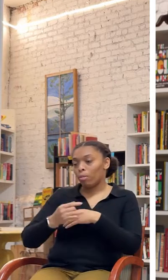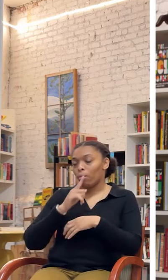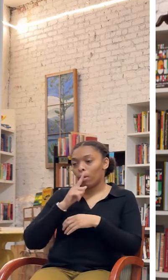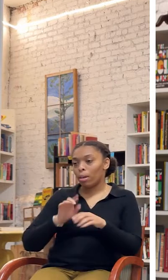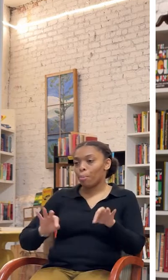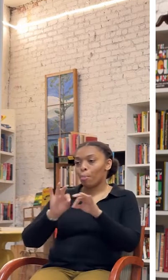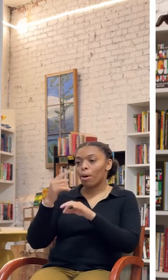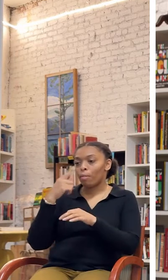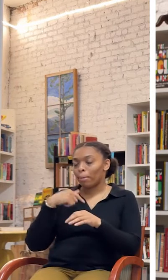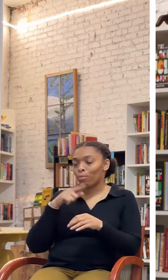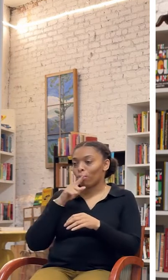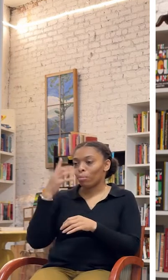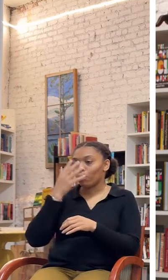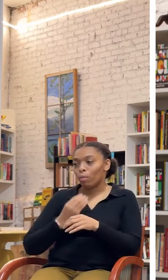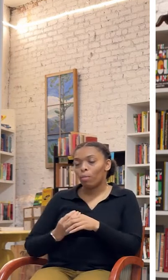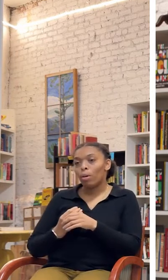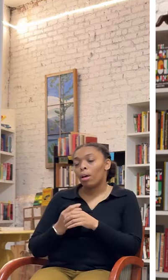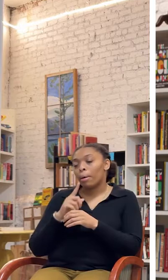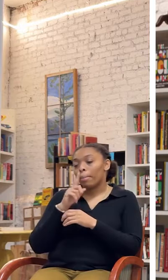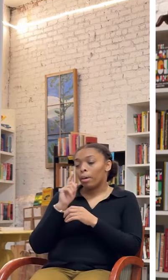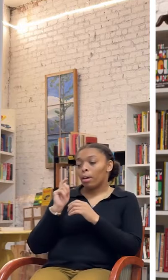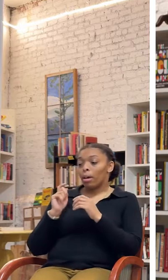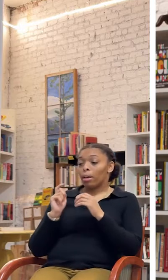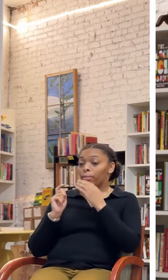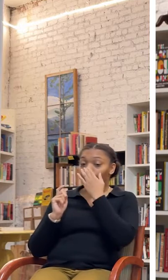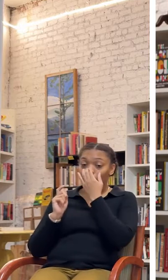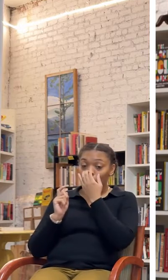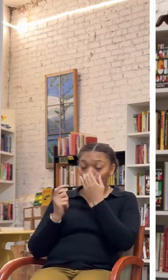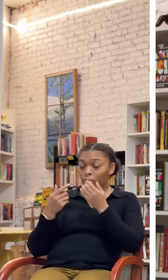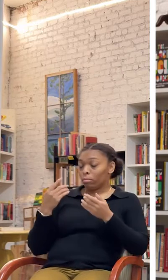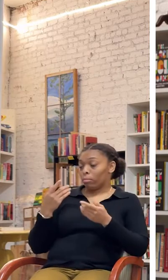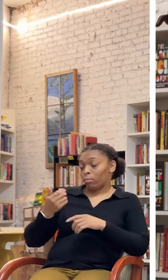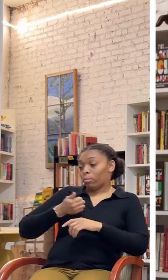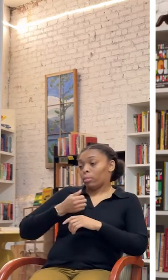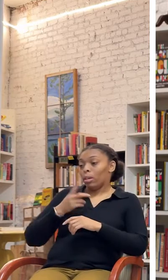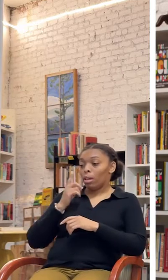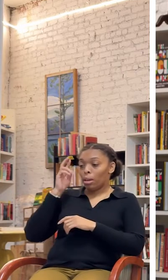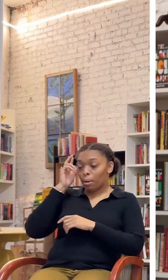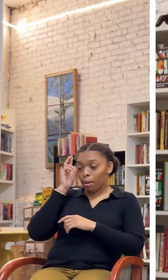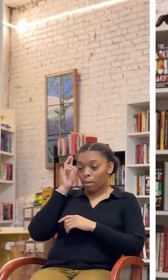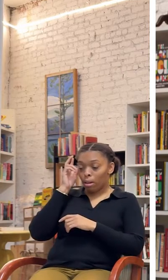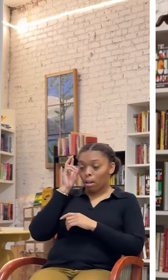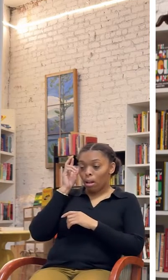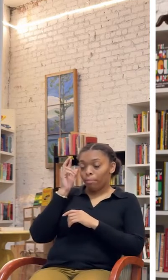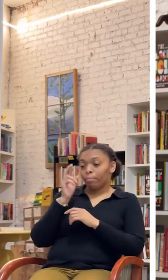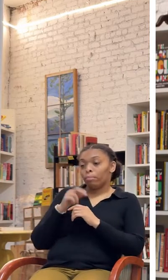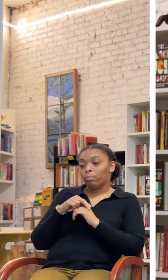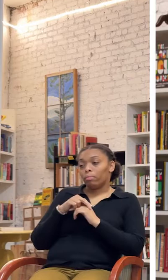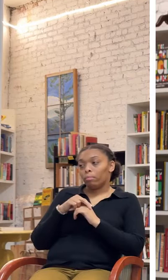so beautiful because as someone in the Dominican community, you know me through decolonizing work in the